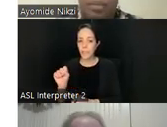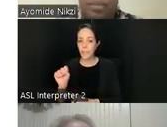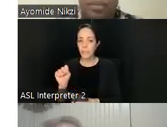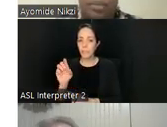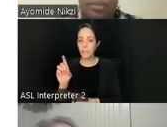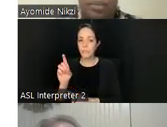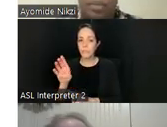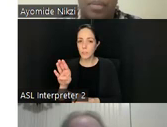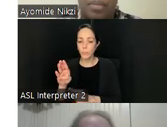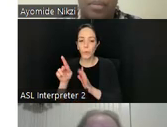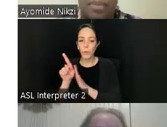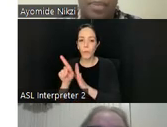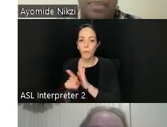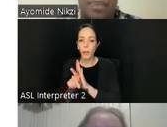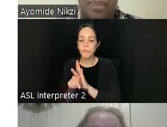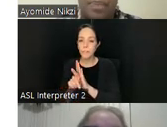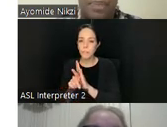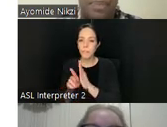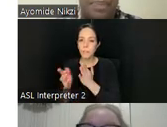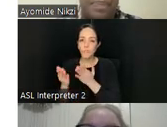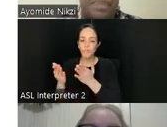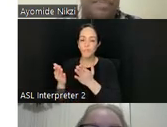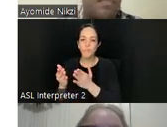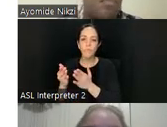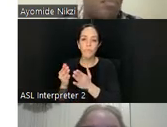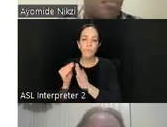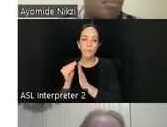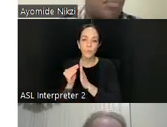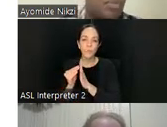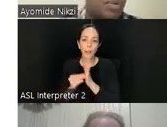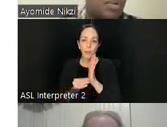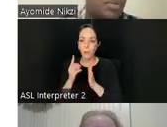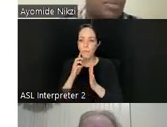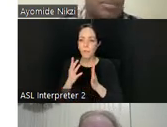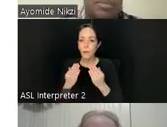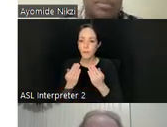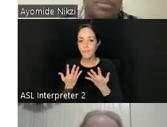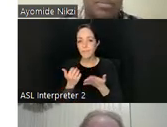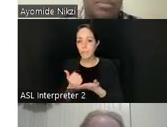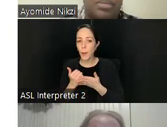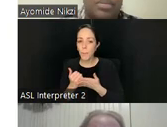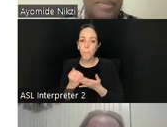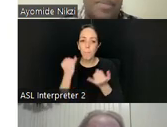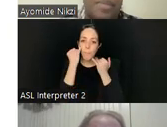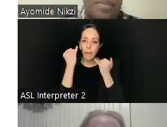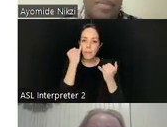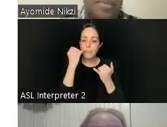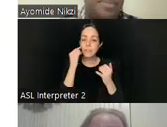policy tracker. So as an inspiration for our next oversight